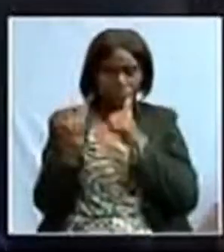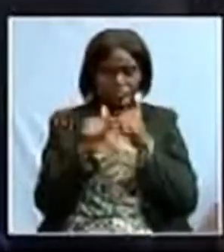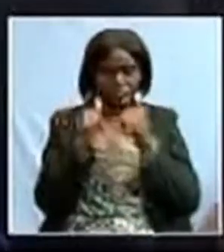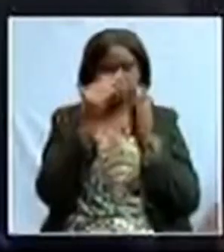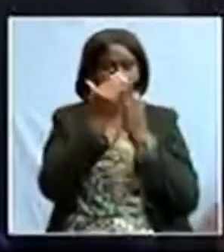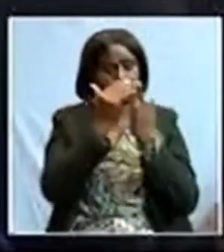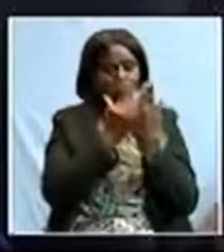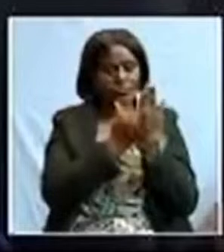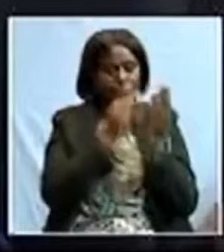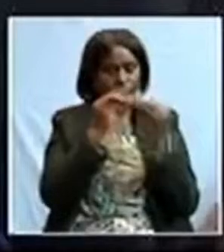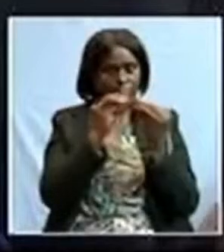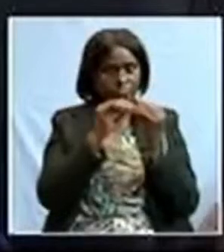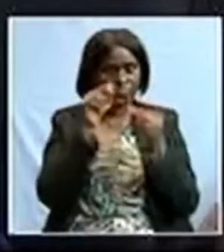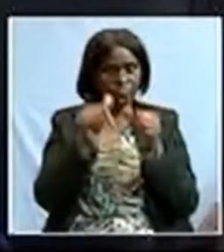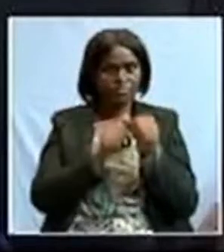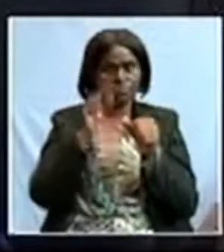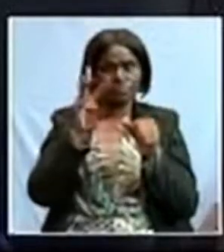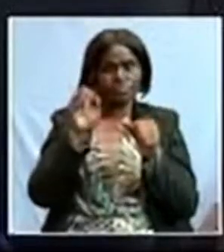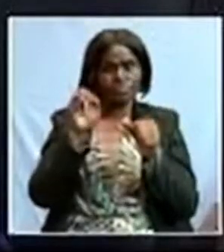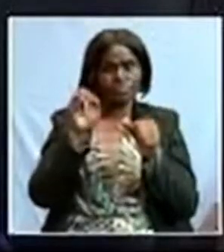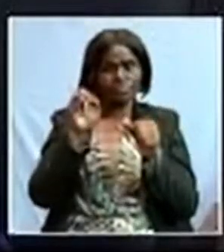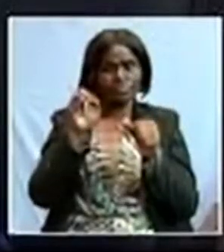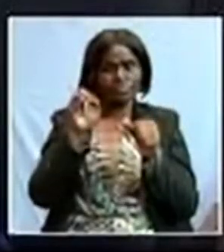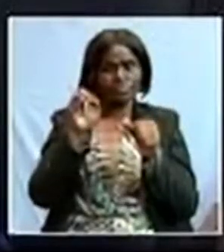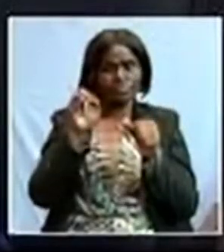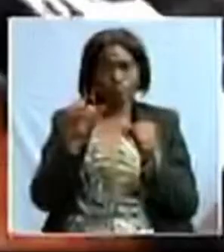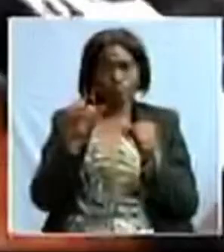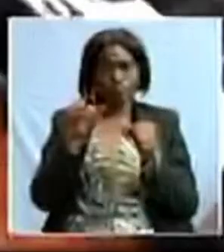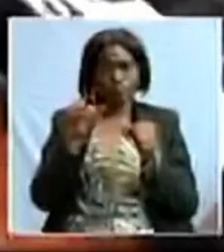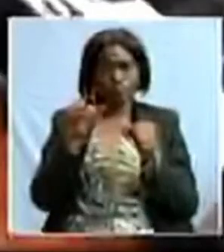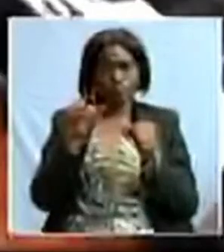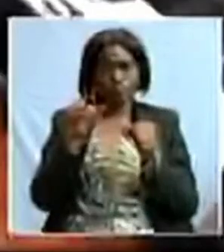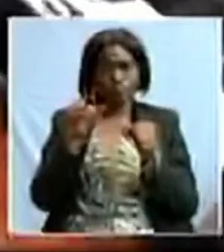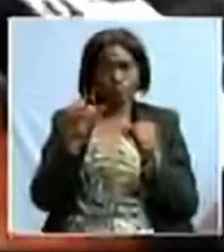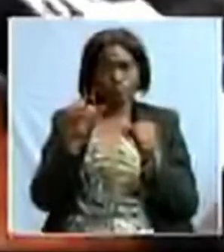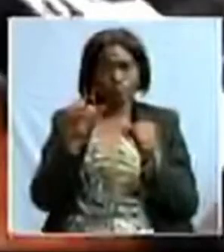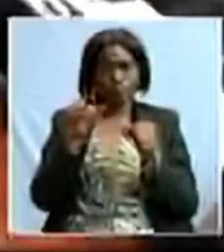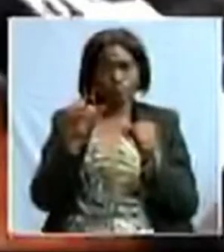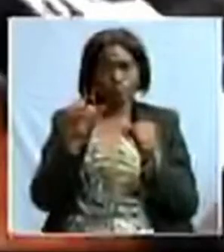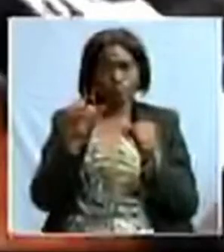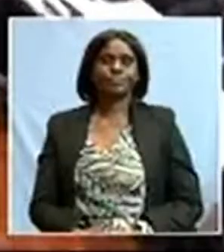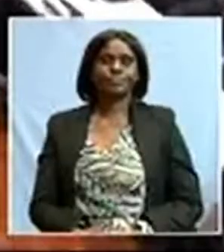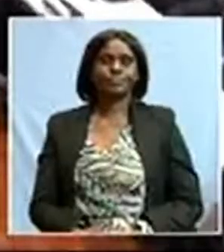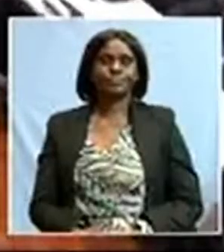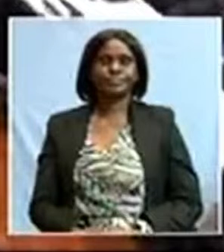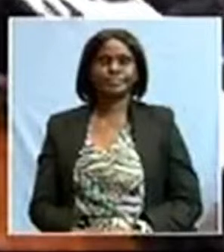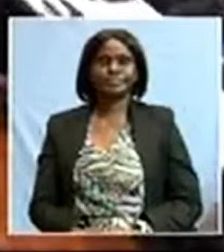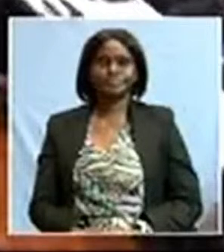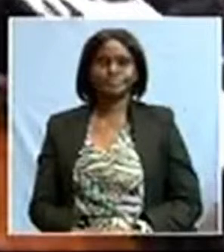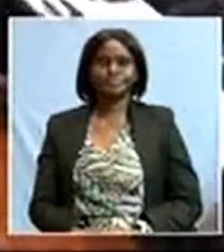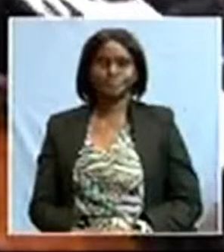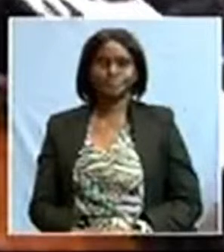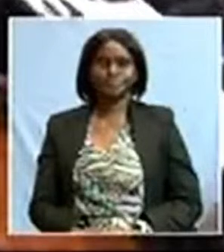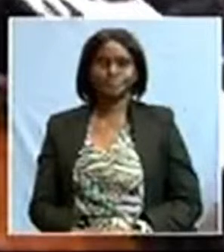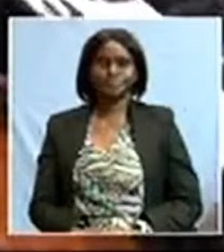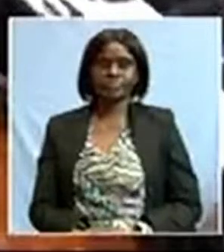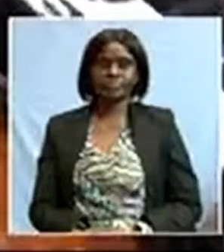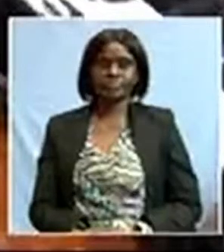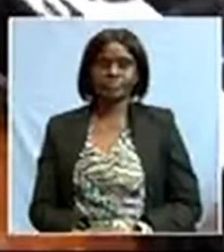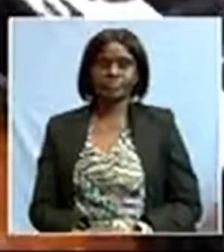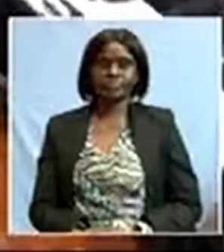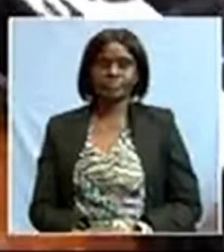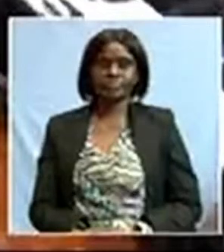list per ward? Thank you. Thank you so much. Additional, Honorable Mulunda. Yes,